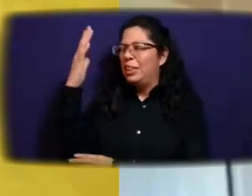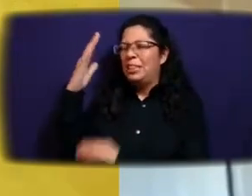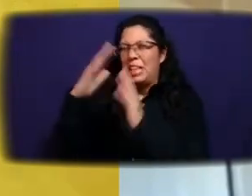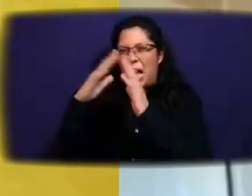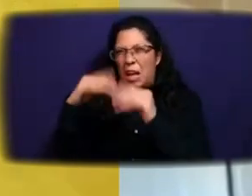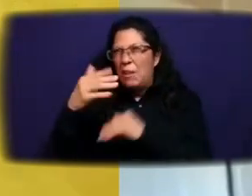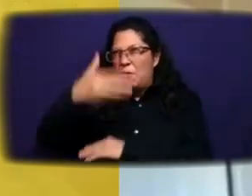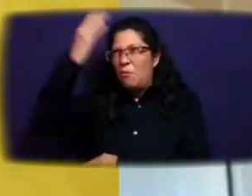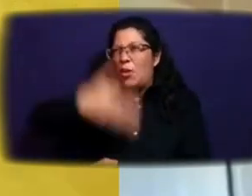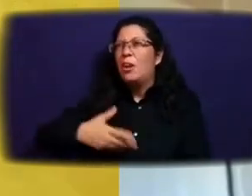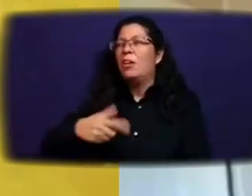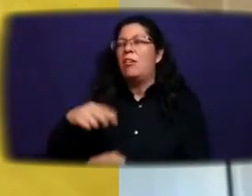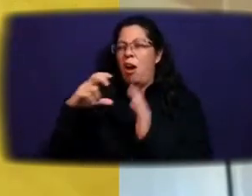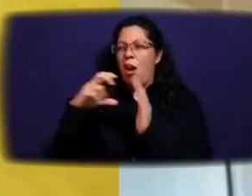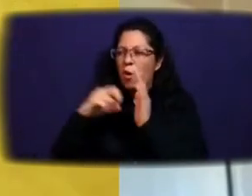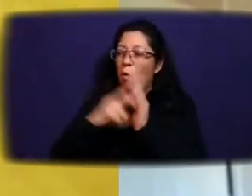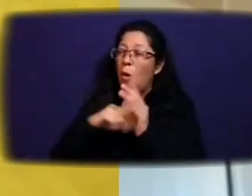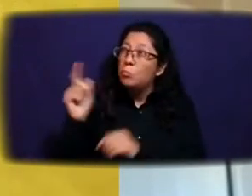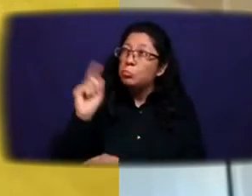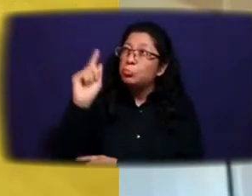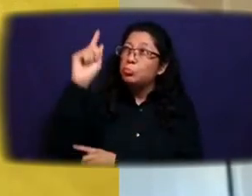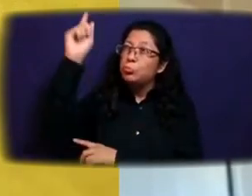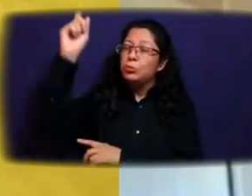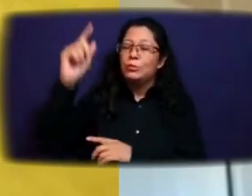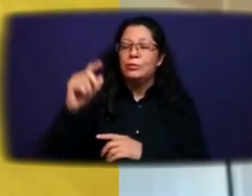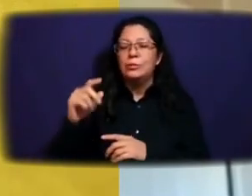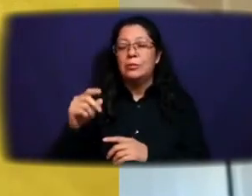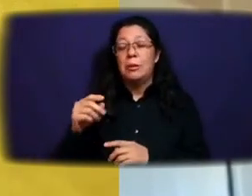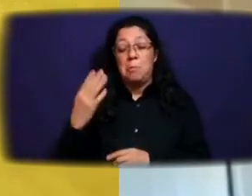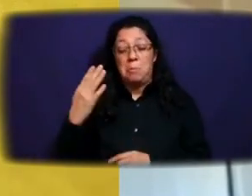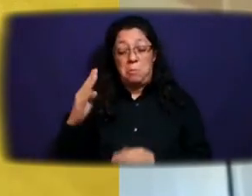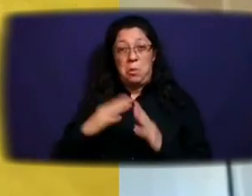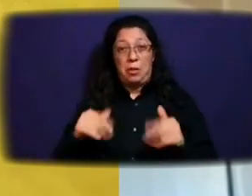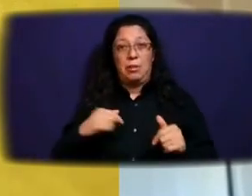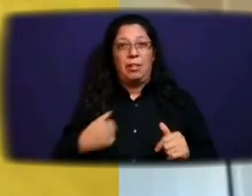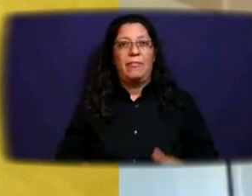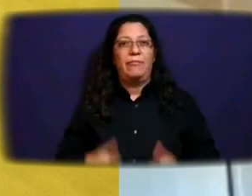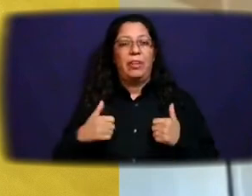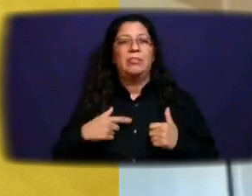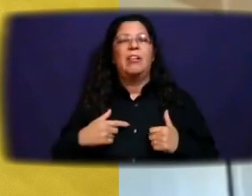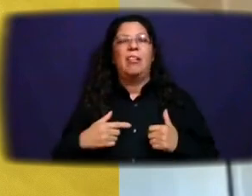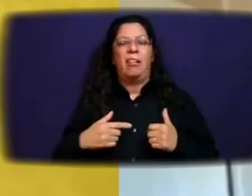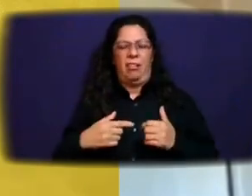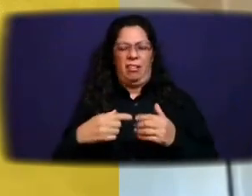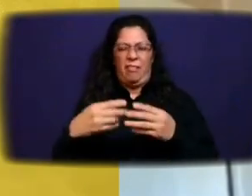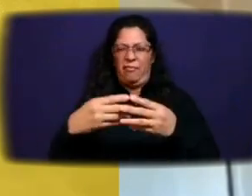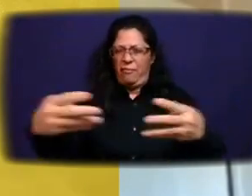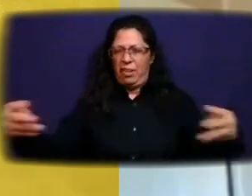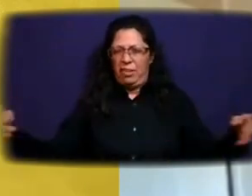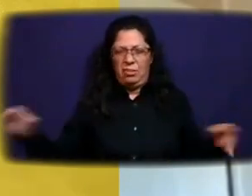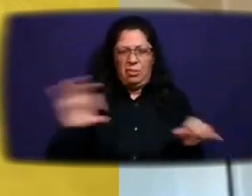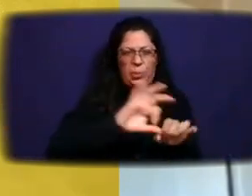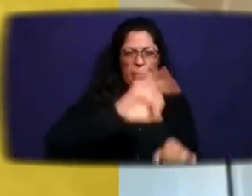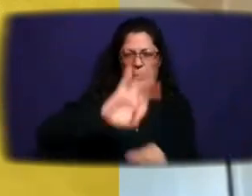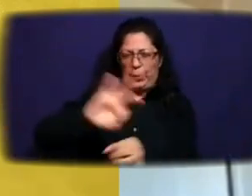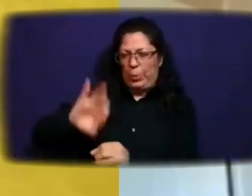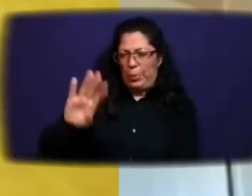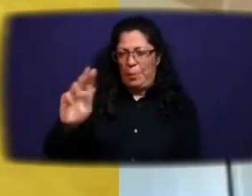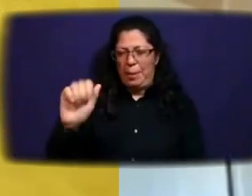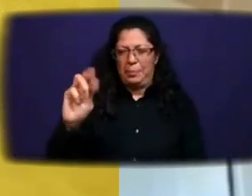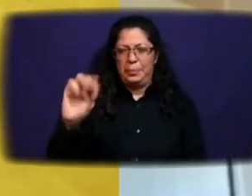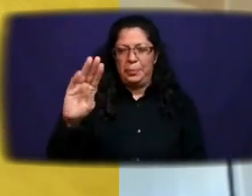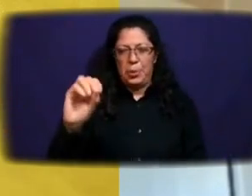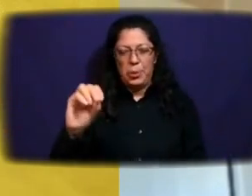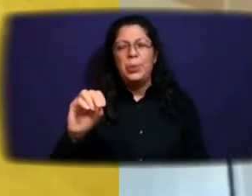I live in a big blue house behind a bamboo fence, falling. Backseat